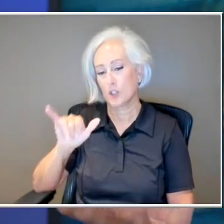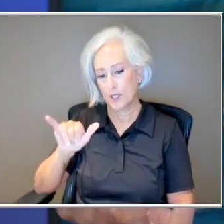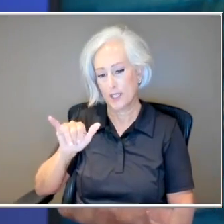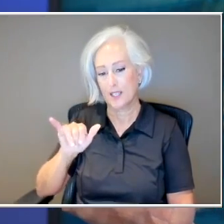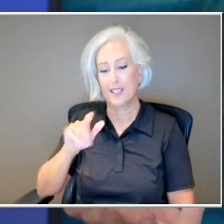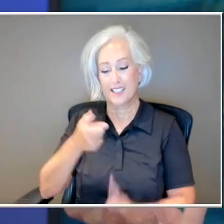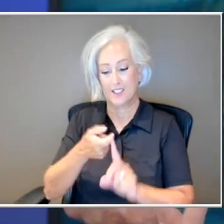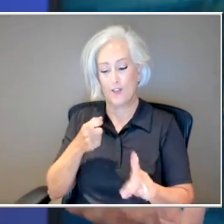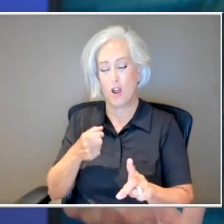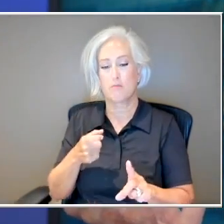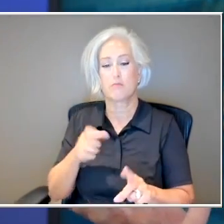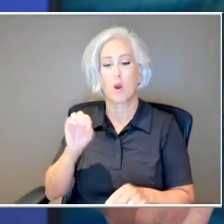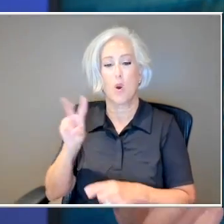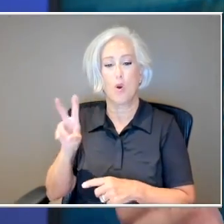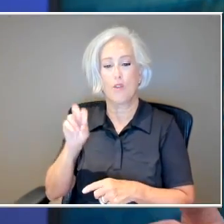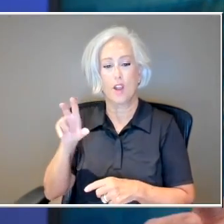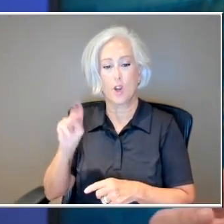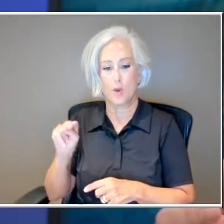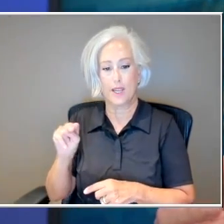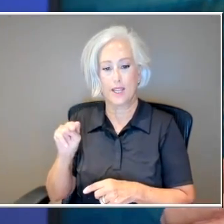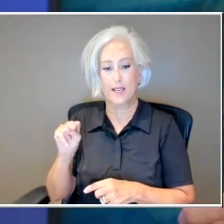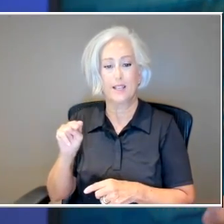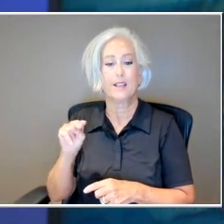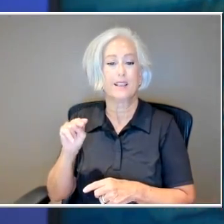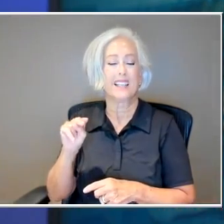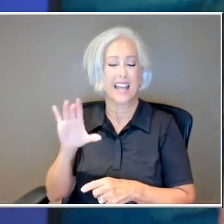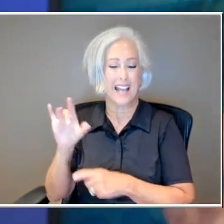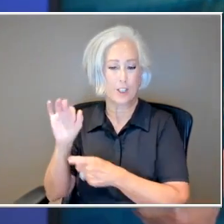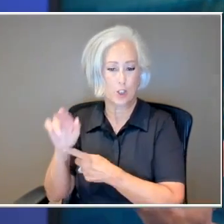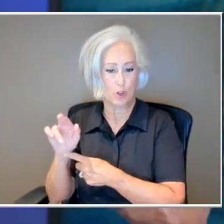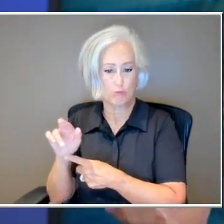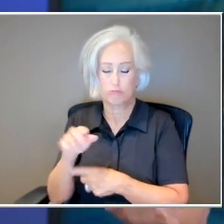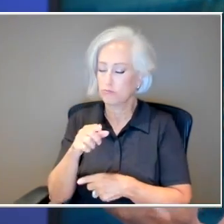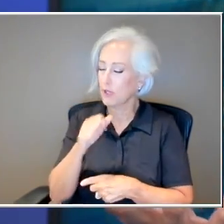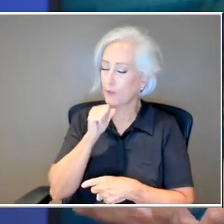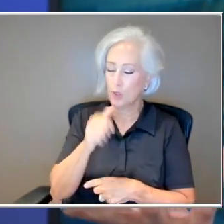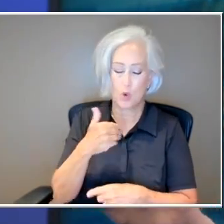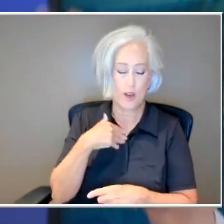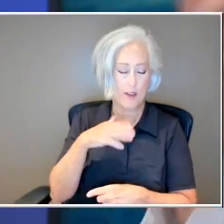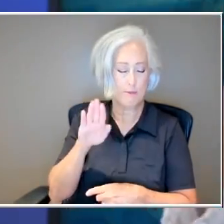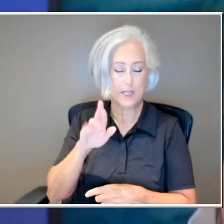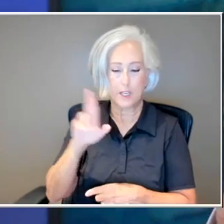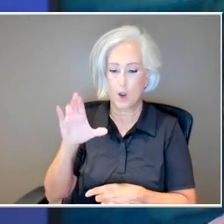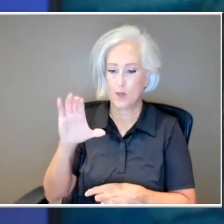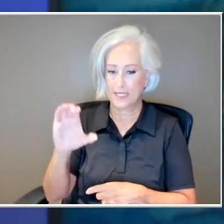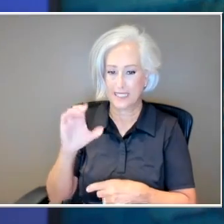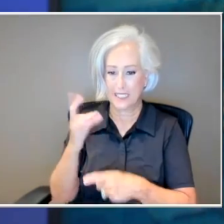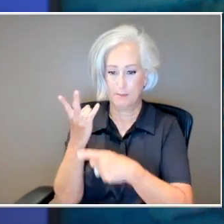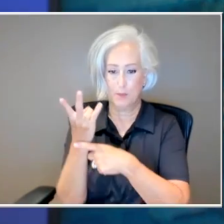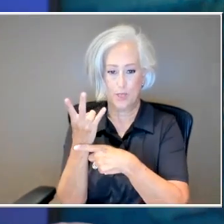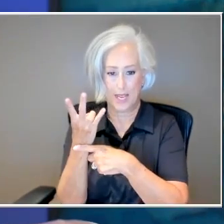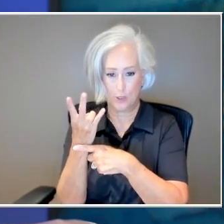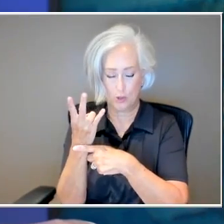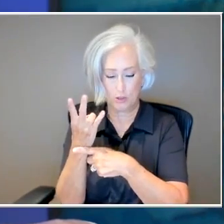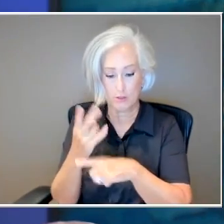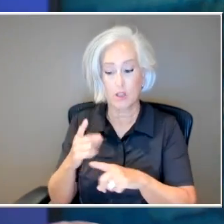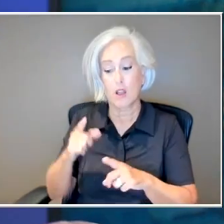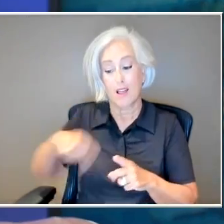if you don't have a BRCA mutation. And these drugs basically